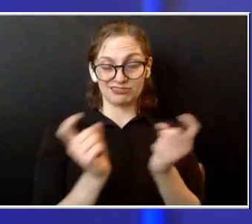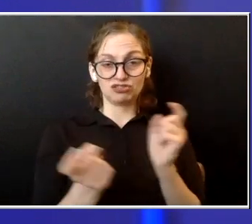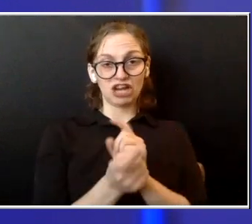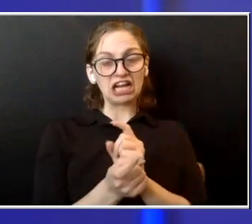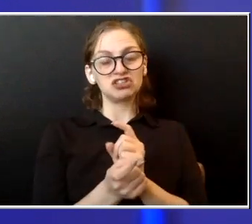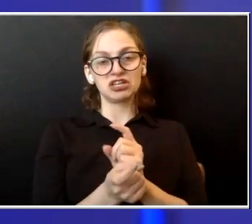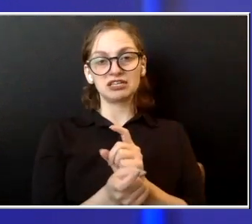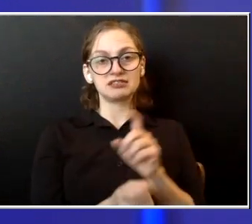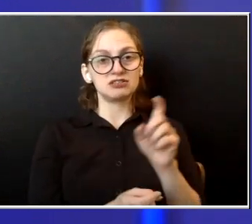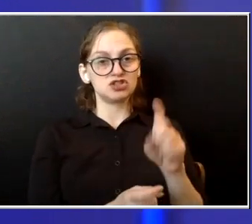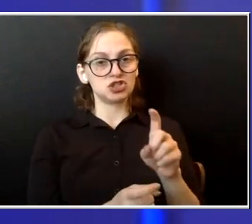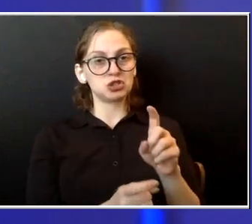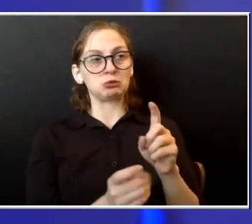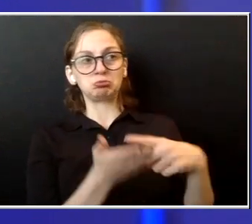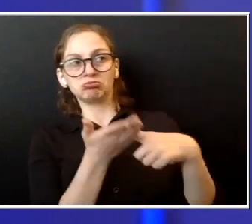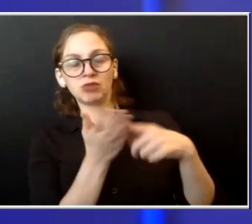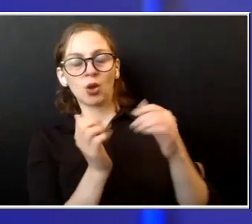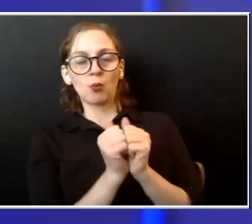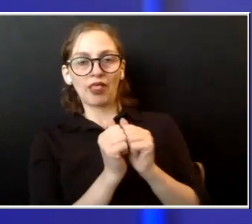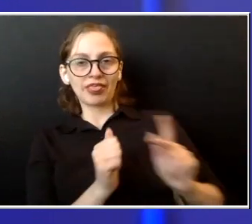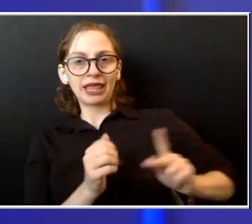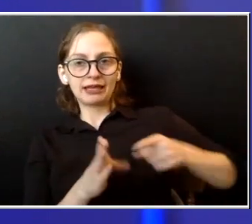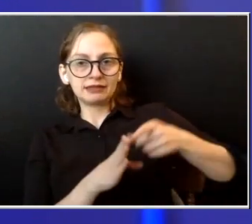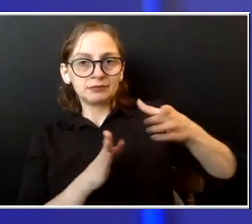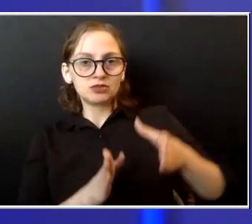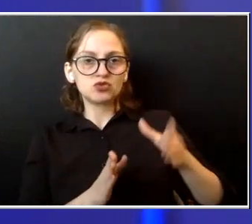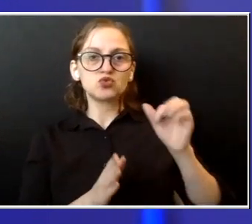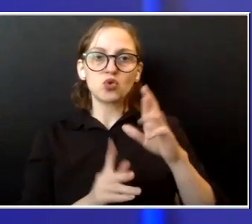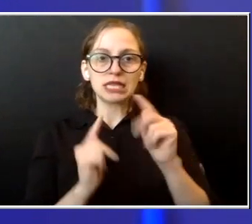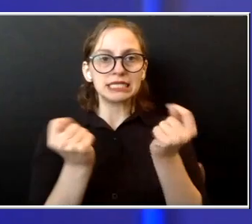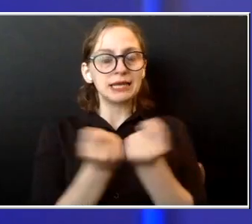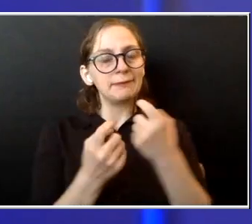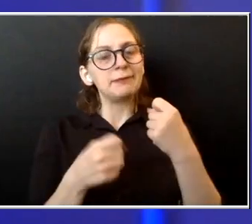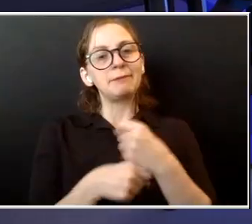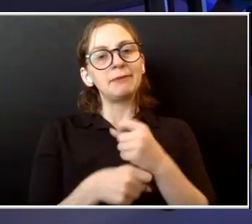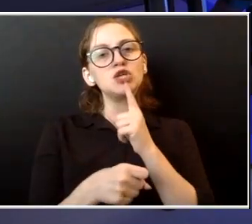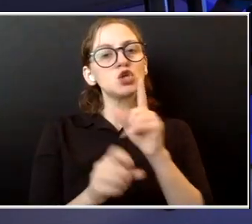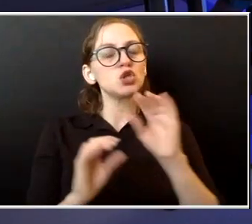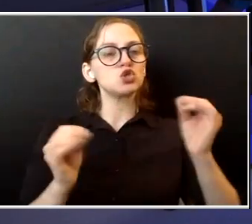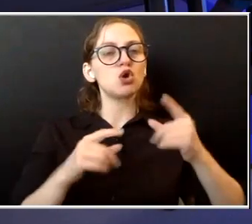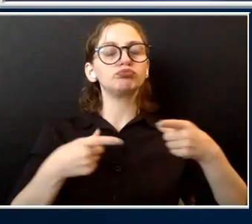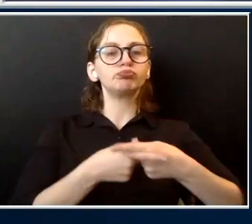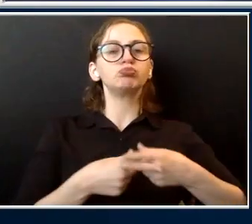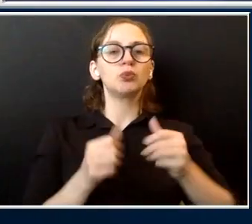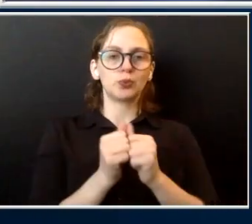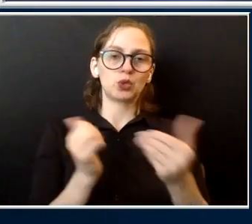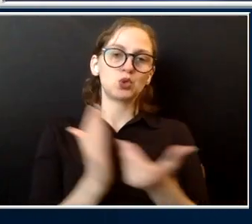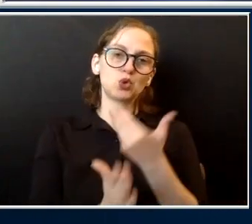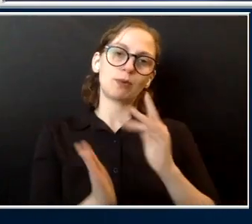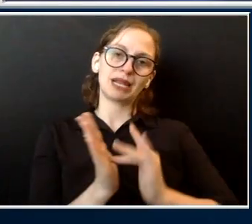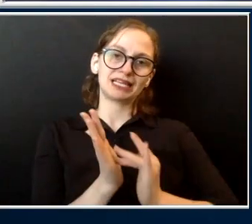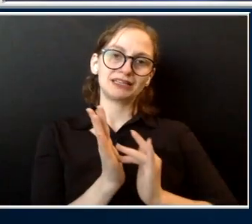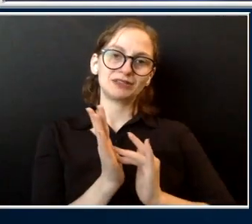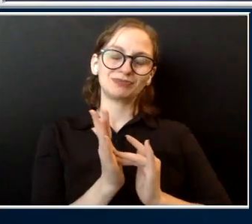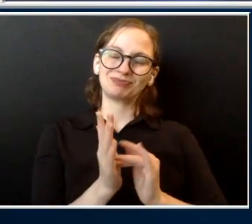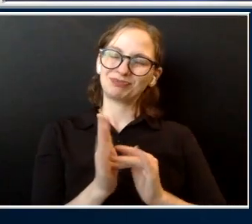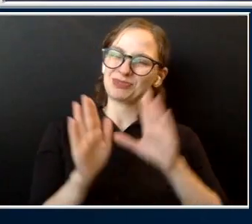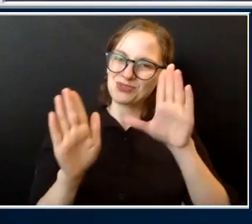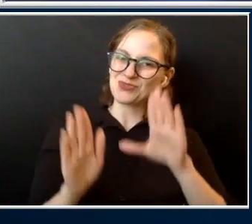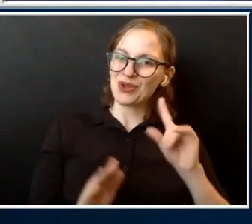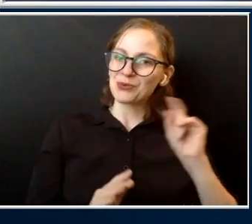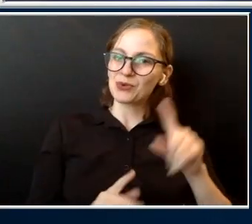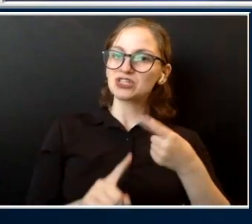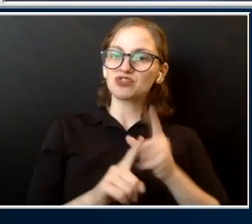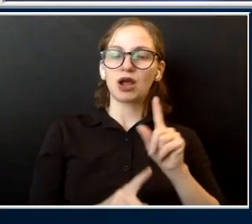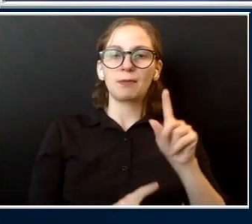nephrologist or your team. That way we make sure there's no contraindications to new medications. All right, Alexis. Great question from Kinsley.